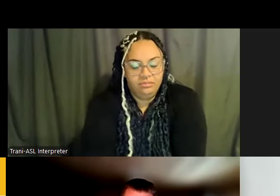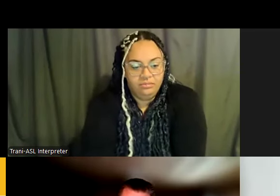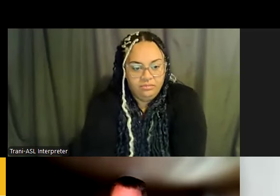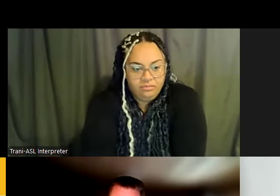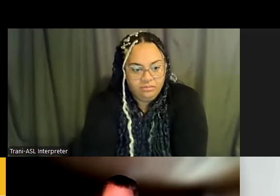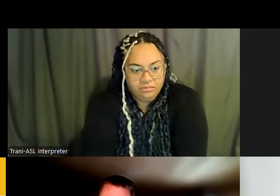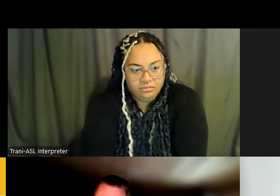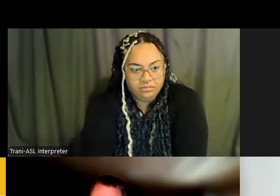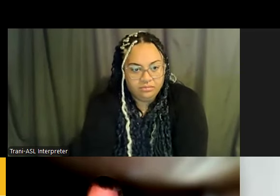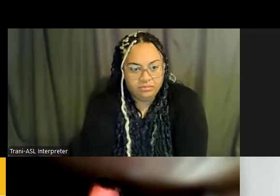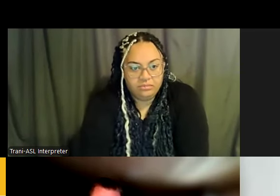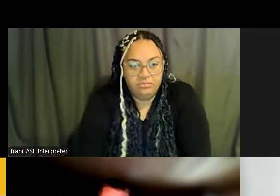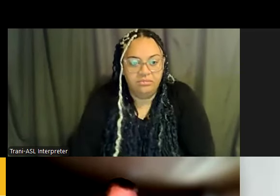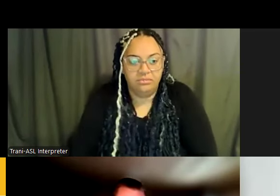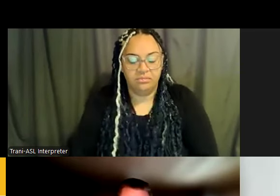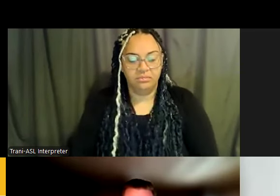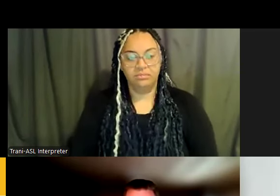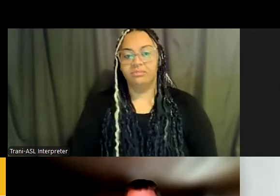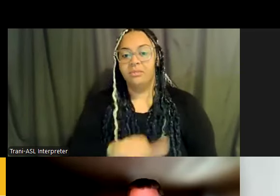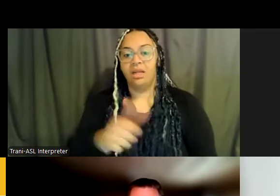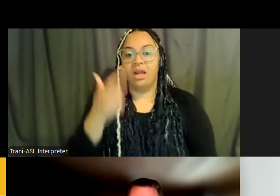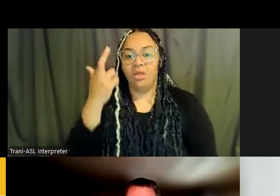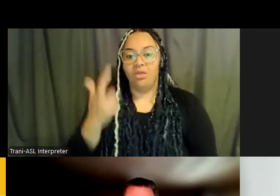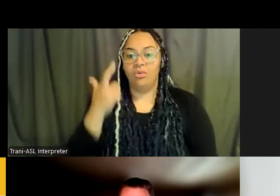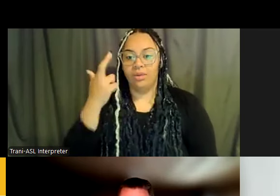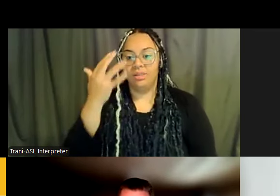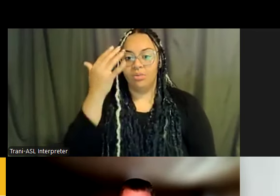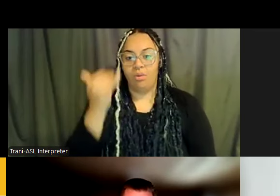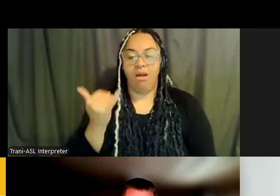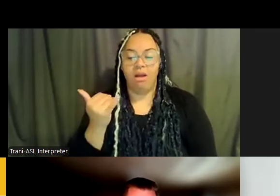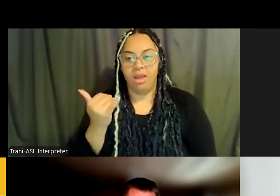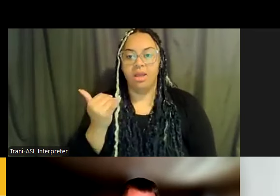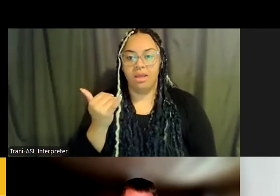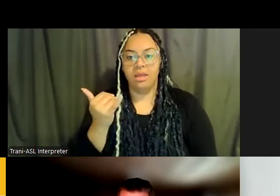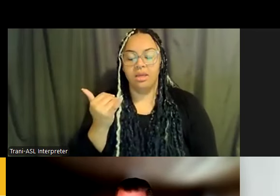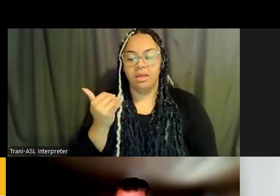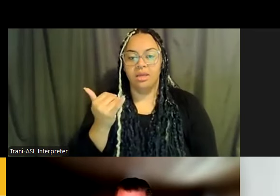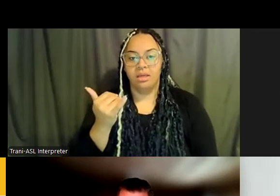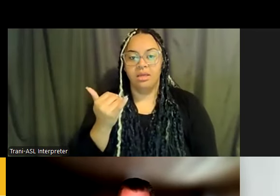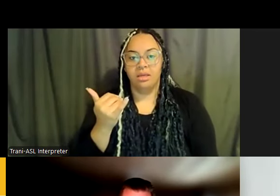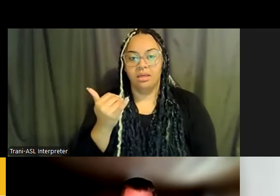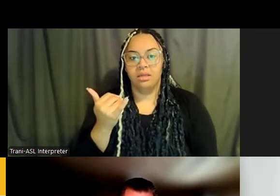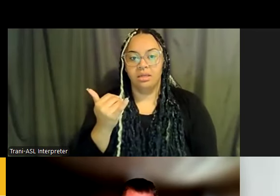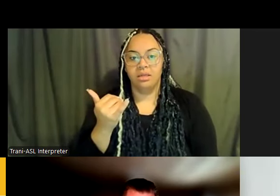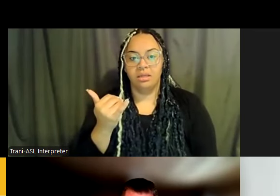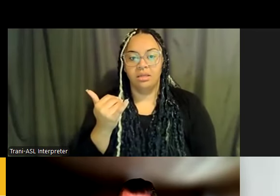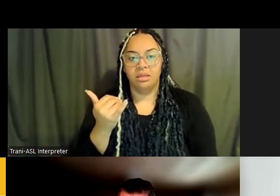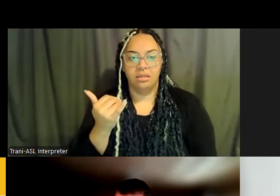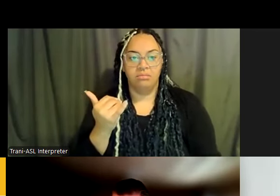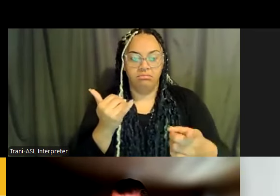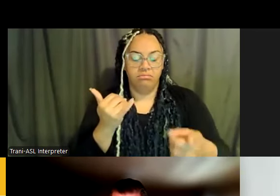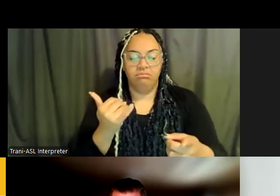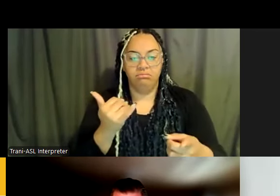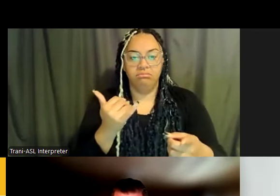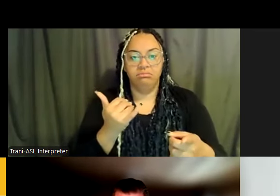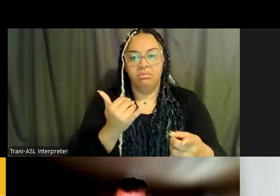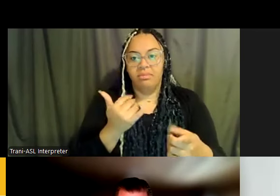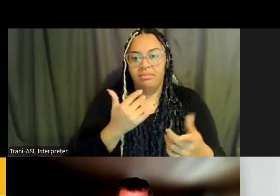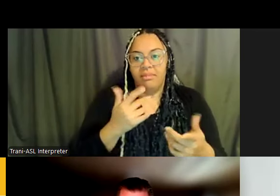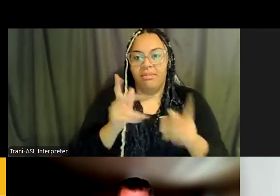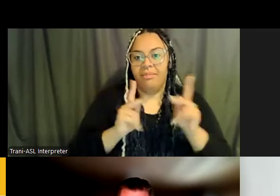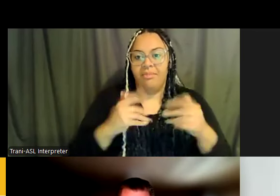So another reason why this is so important, unfortunately, people have better access to gun shops now and